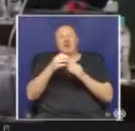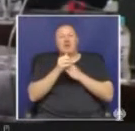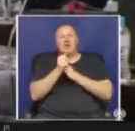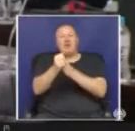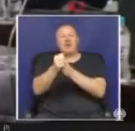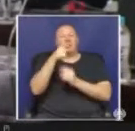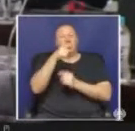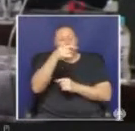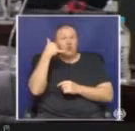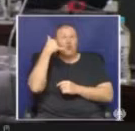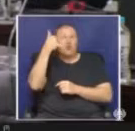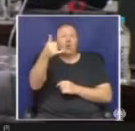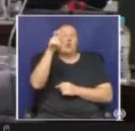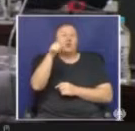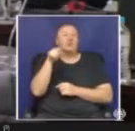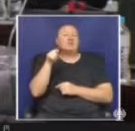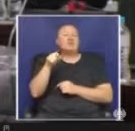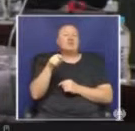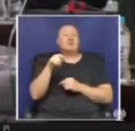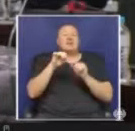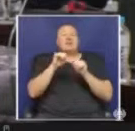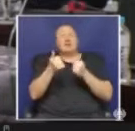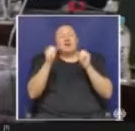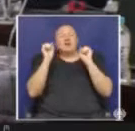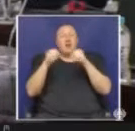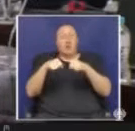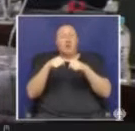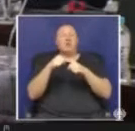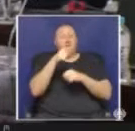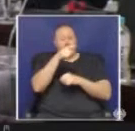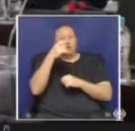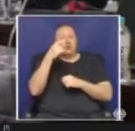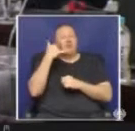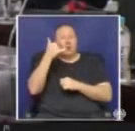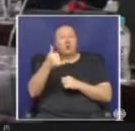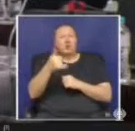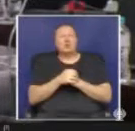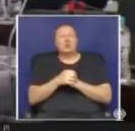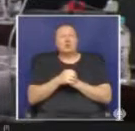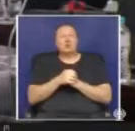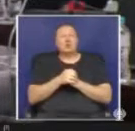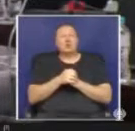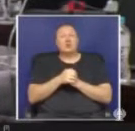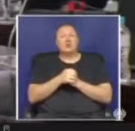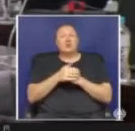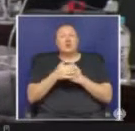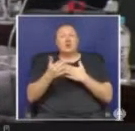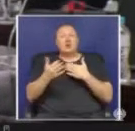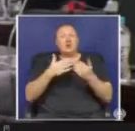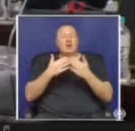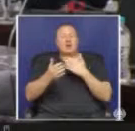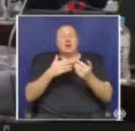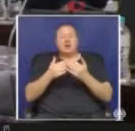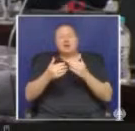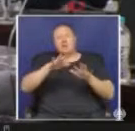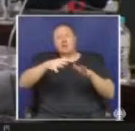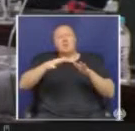Haniyeh, and then confirmation that you did indeed call him, Minister, was there any similar call to your Israeli